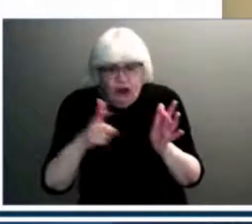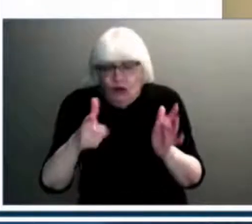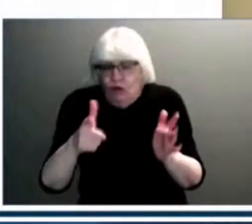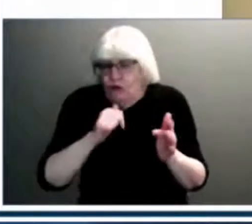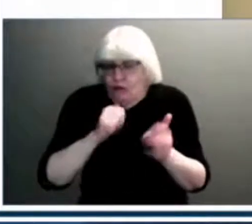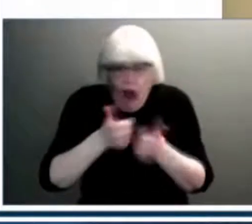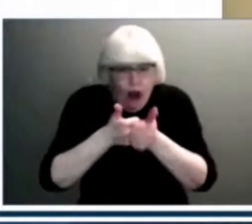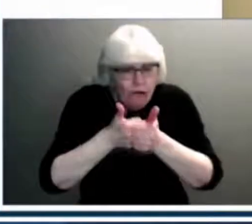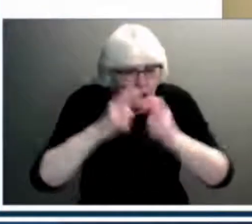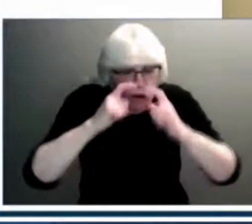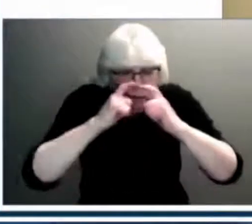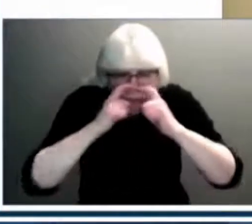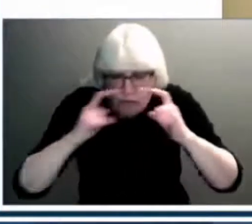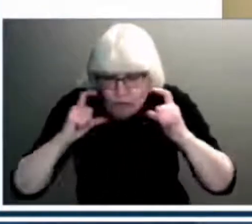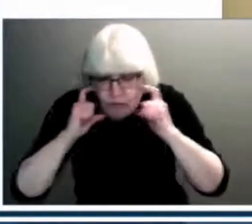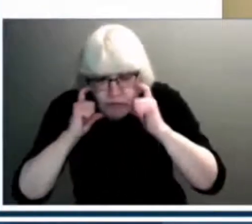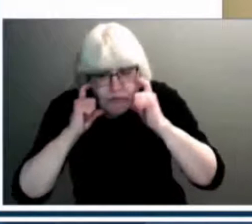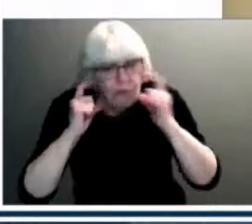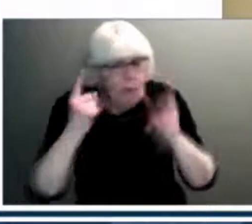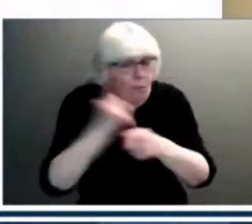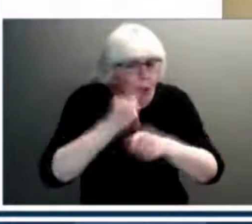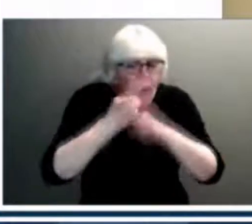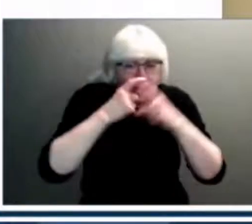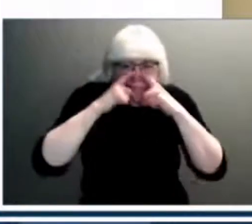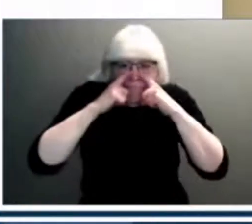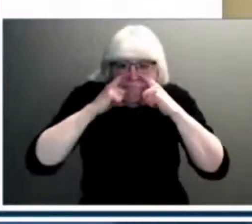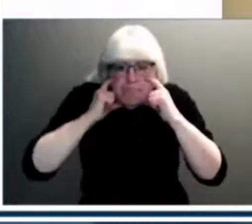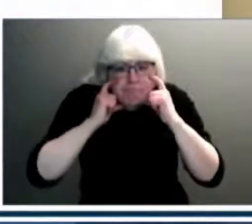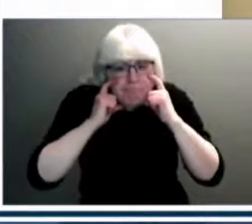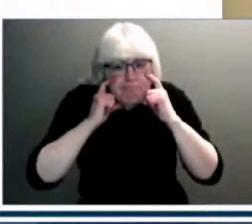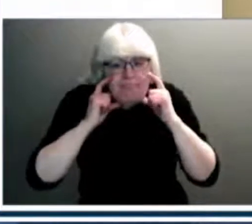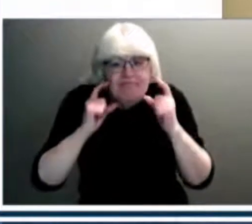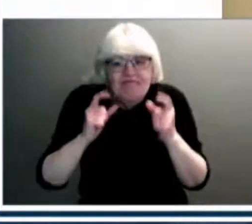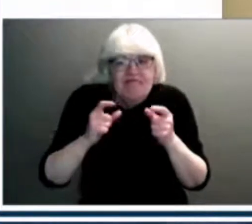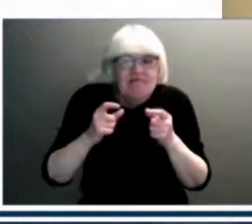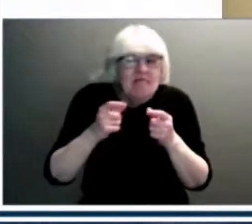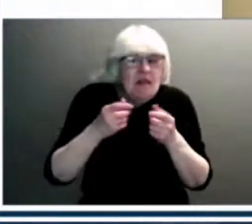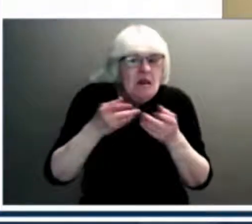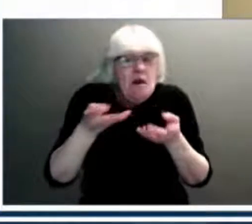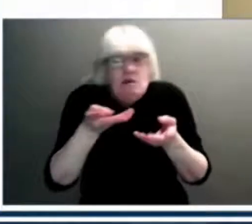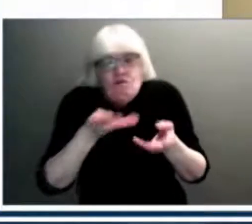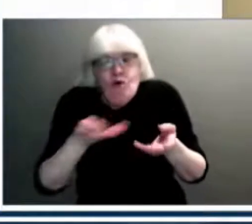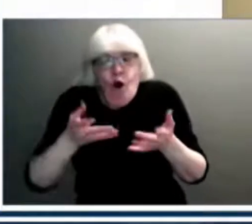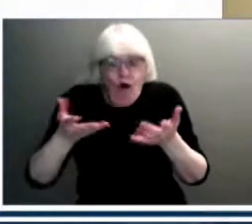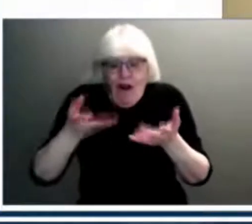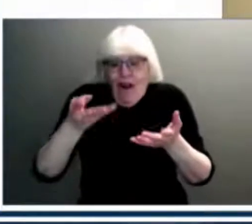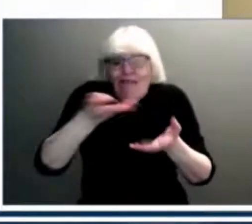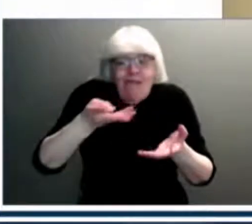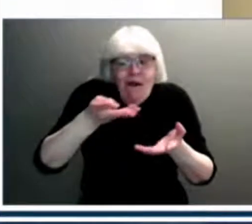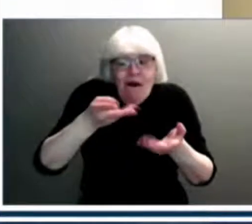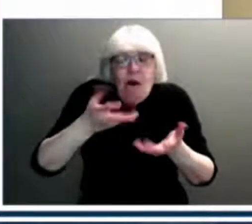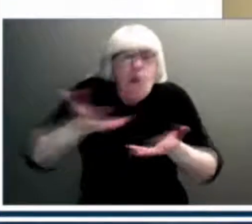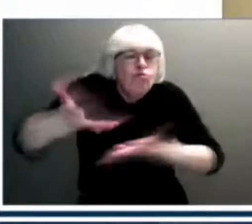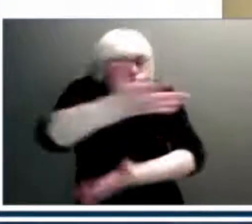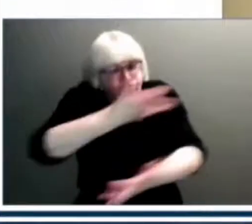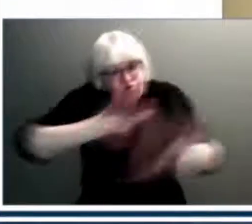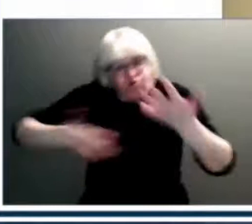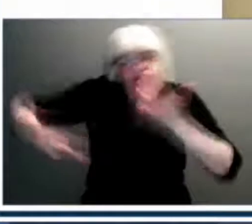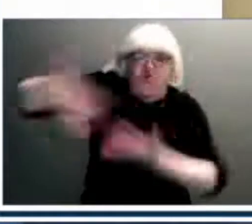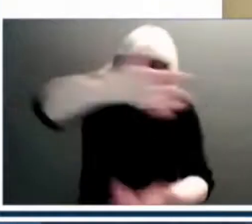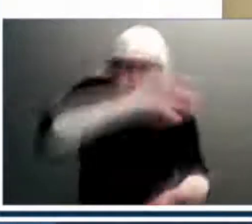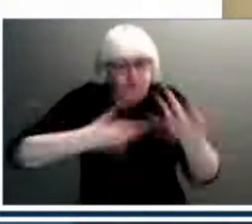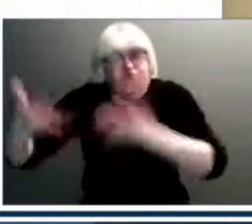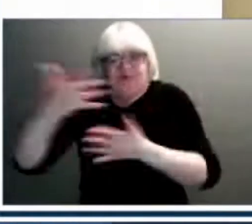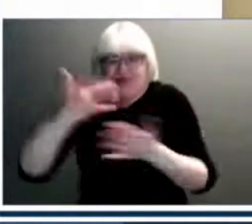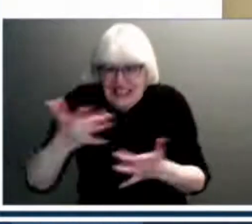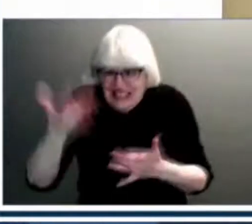you're not keeping your social circle small and consistent and limiting your social activity, if you're not staying home when you're sick and